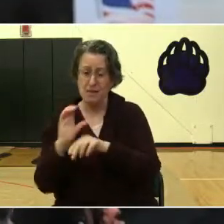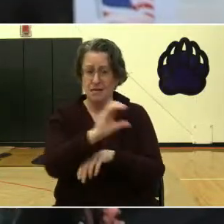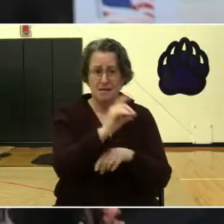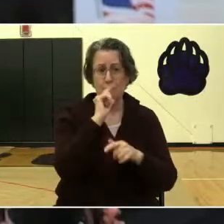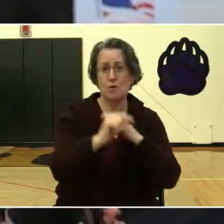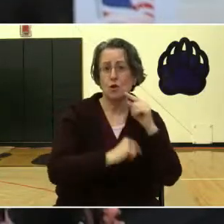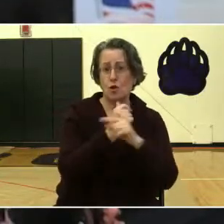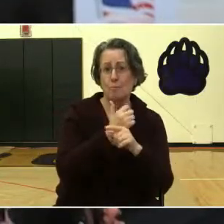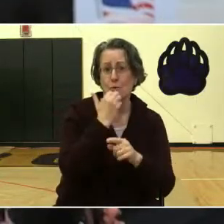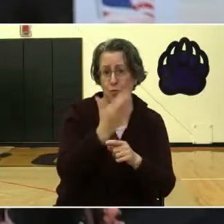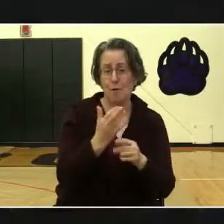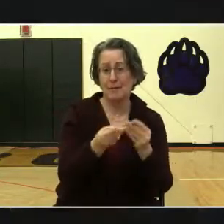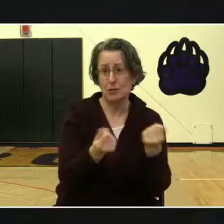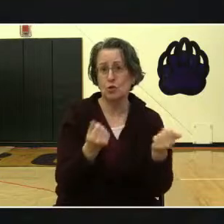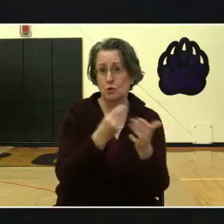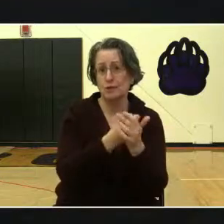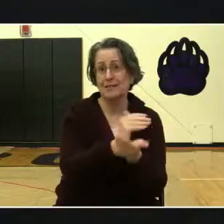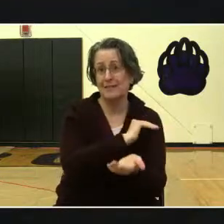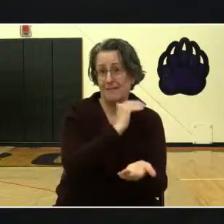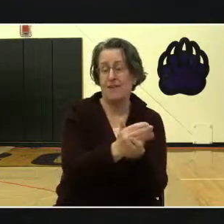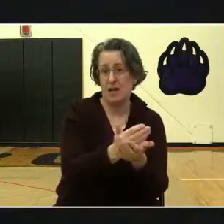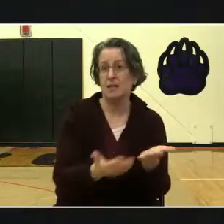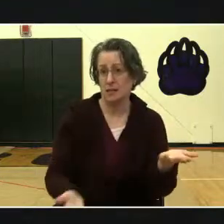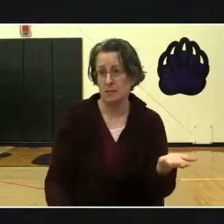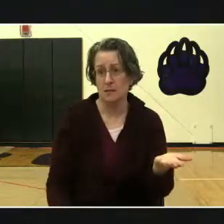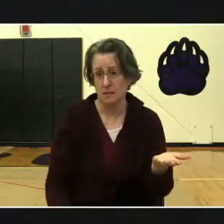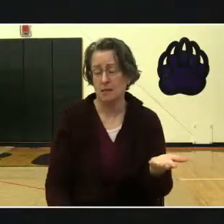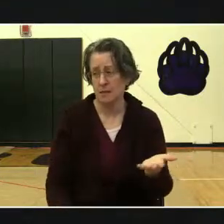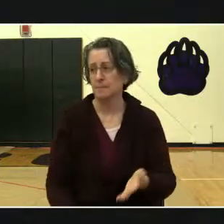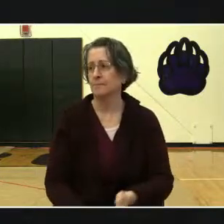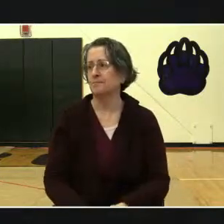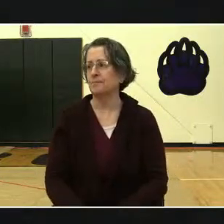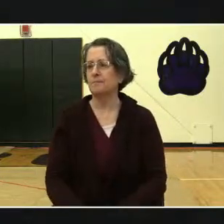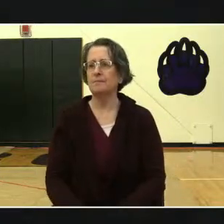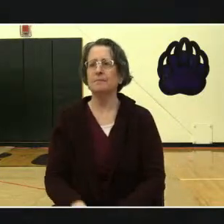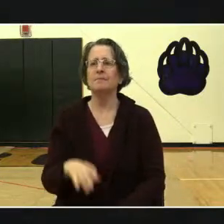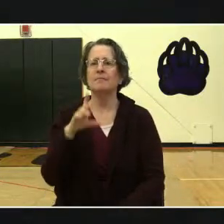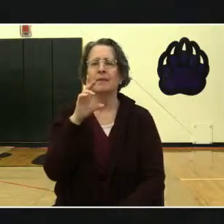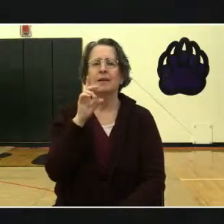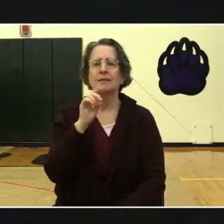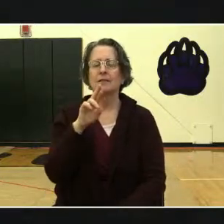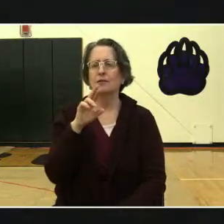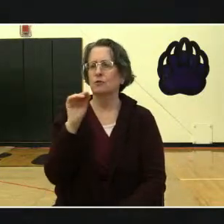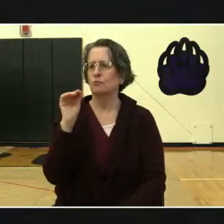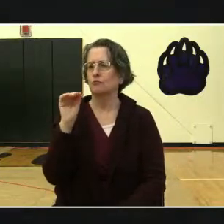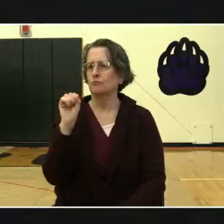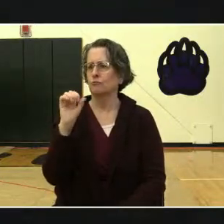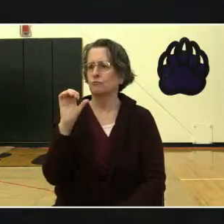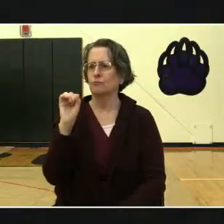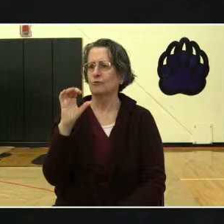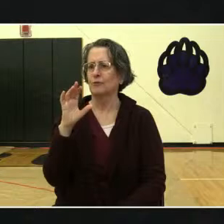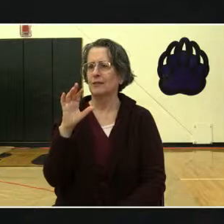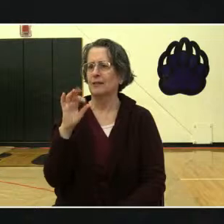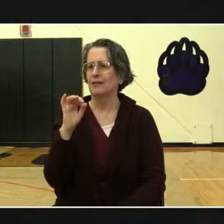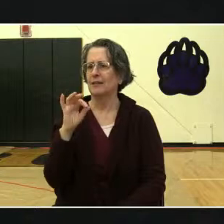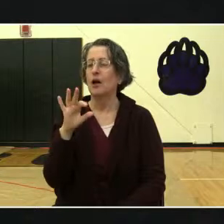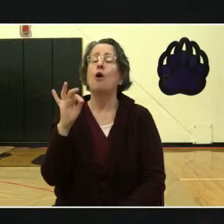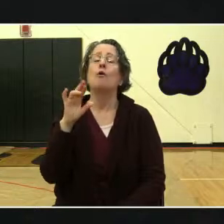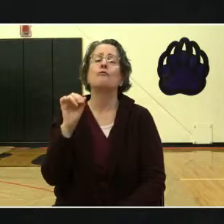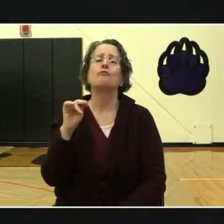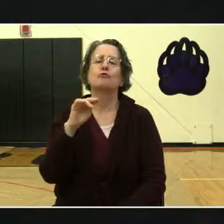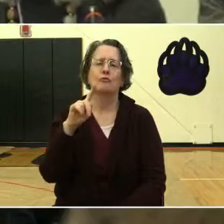uh uh select board is interrogated uh Mr Dr rman oh thank you Mr